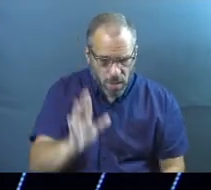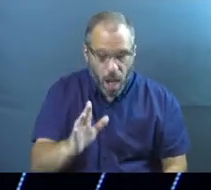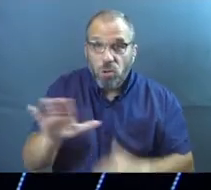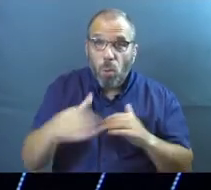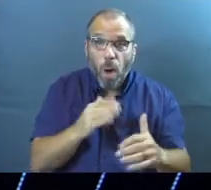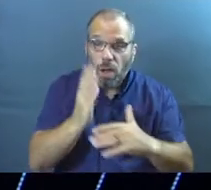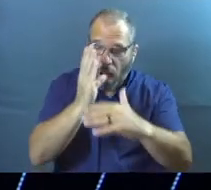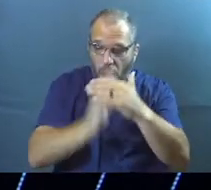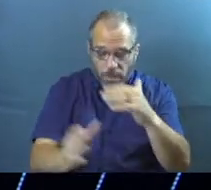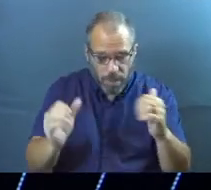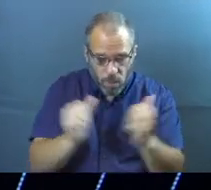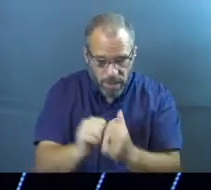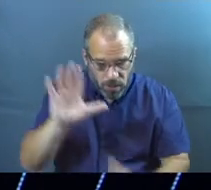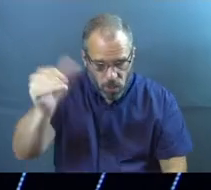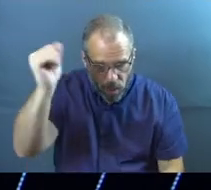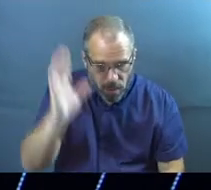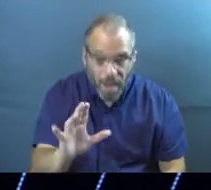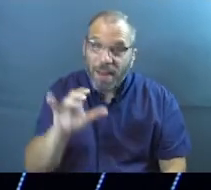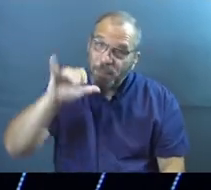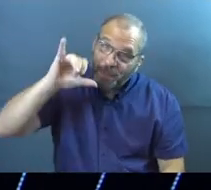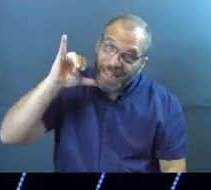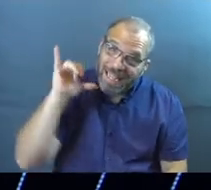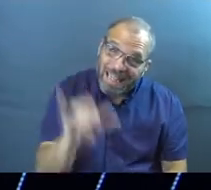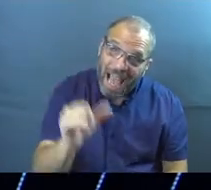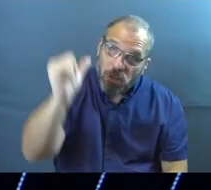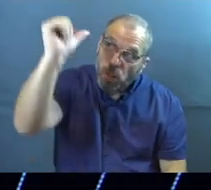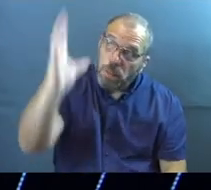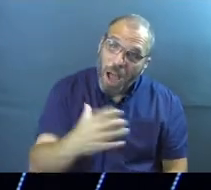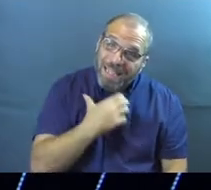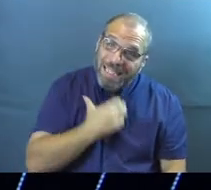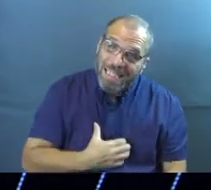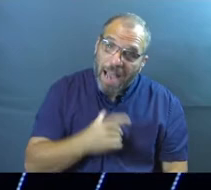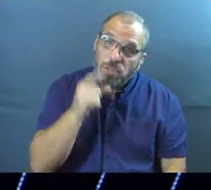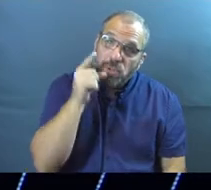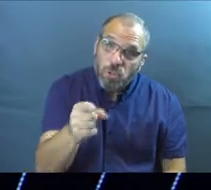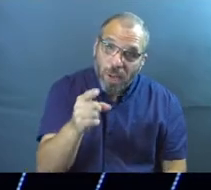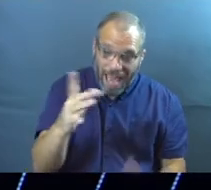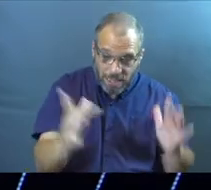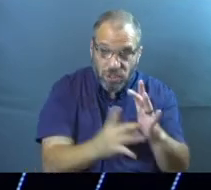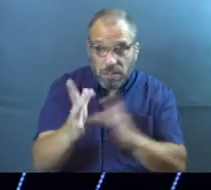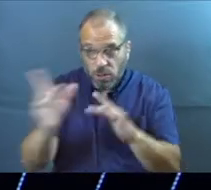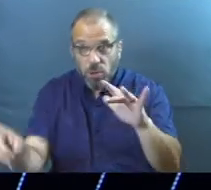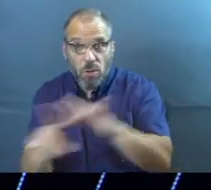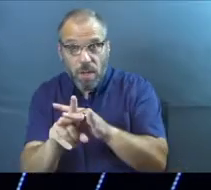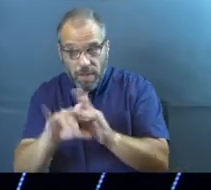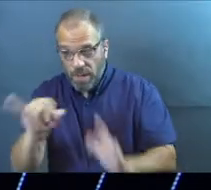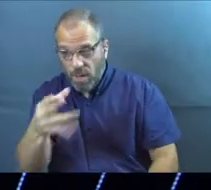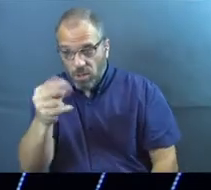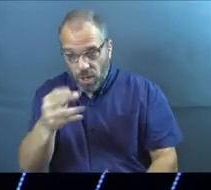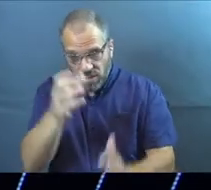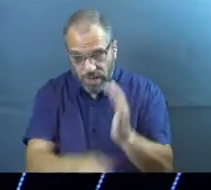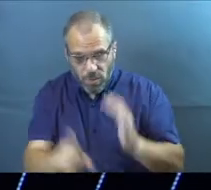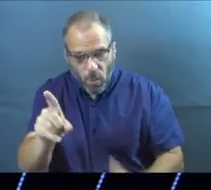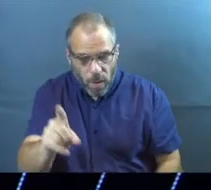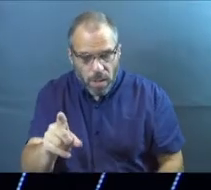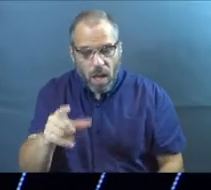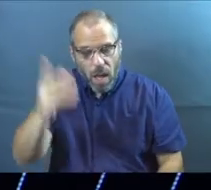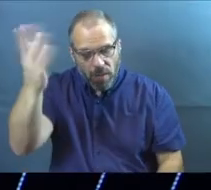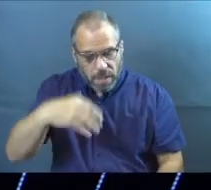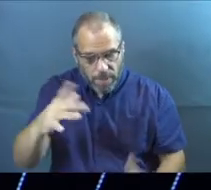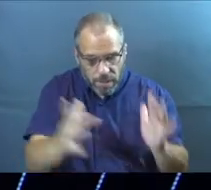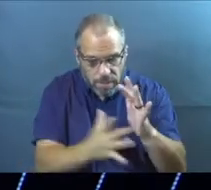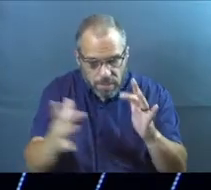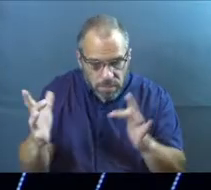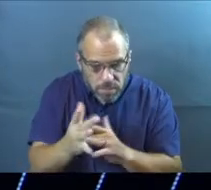walk humbly with your God. That is what God desires of us. And then Jesus comes, and John chapter 1 says, the coming